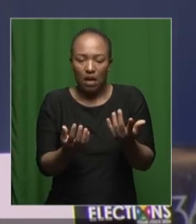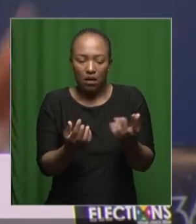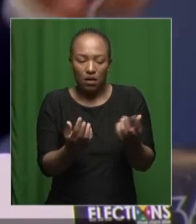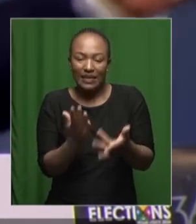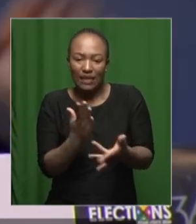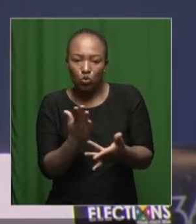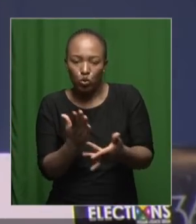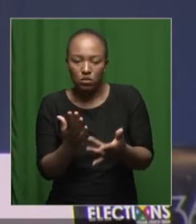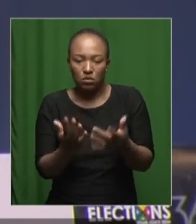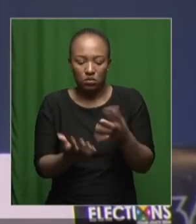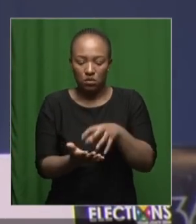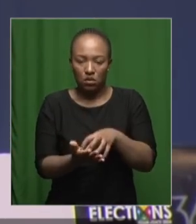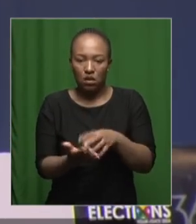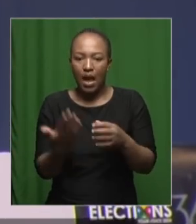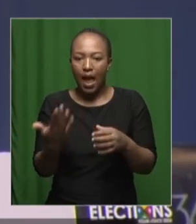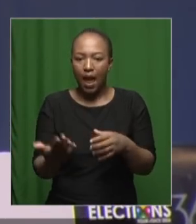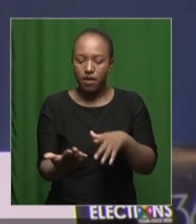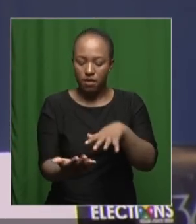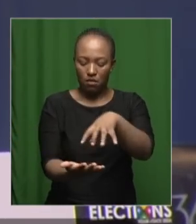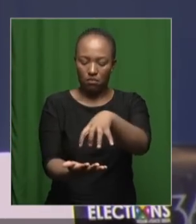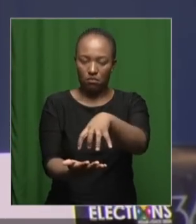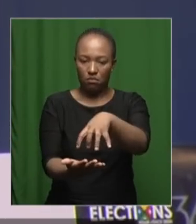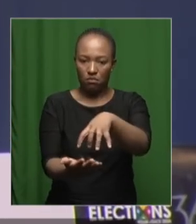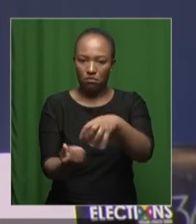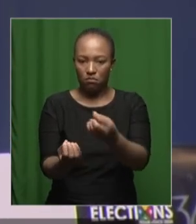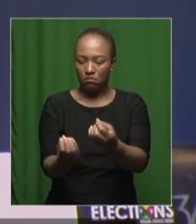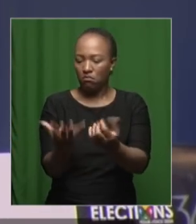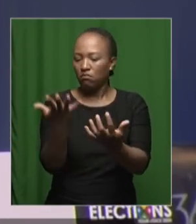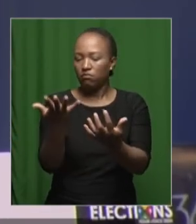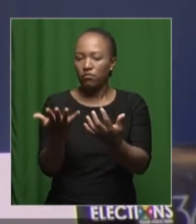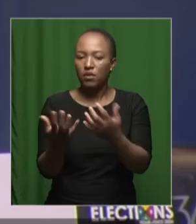you just by putting your fingerprint there.